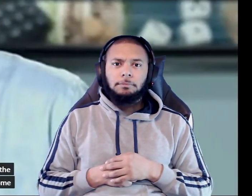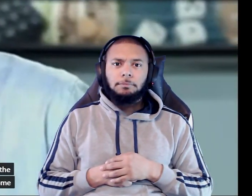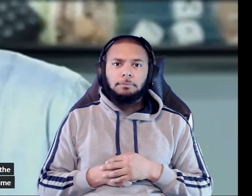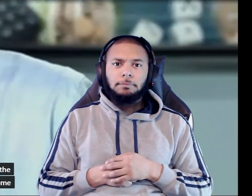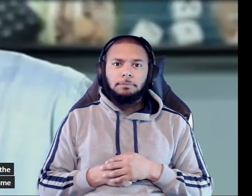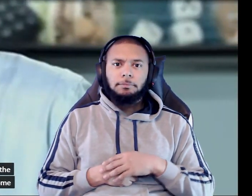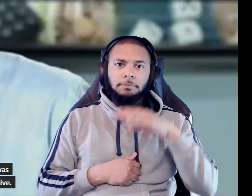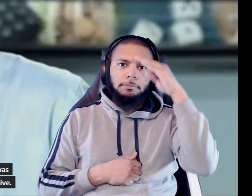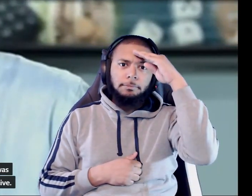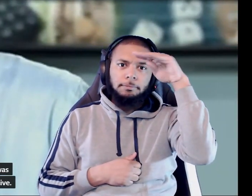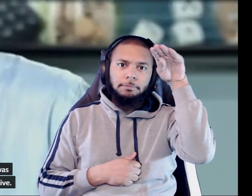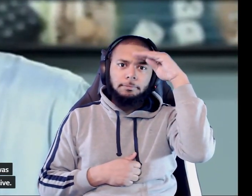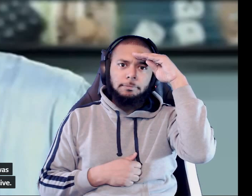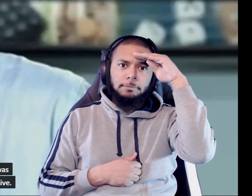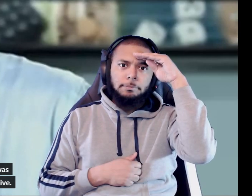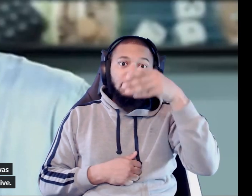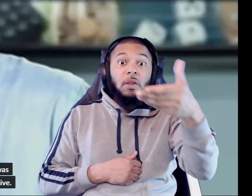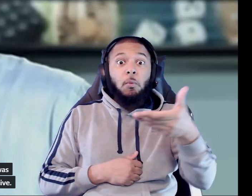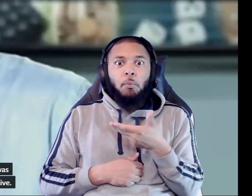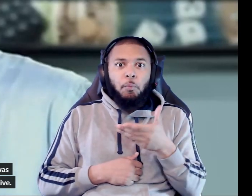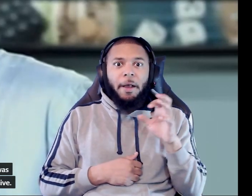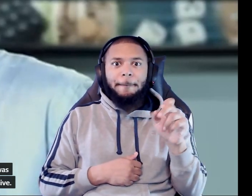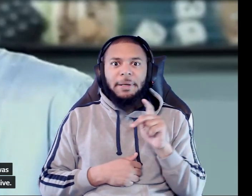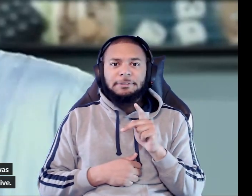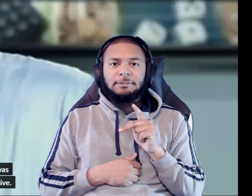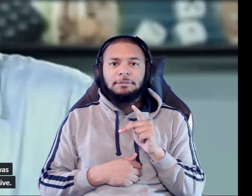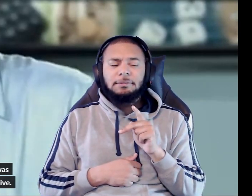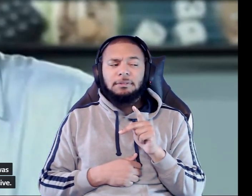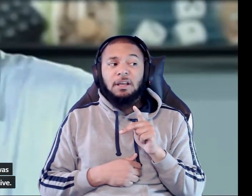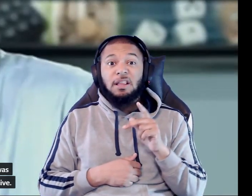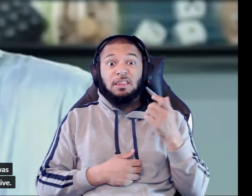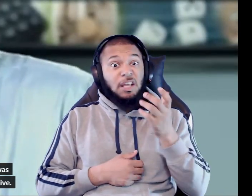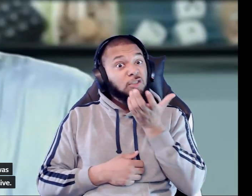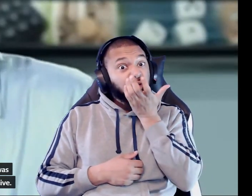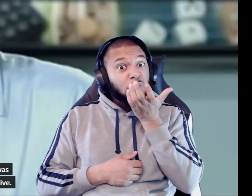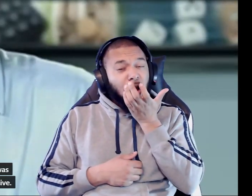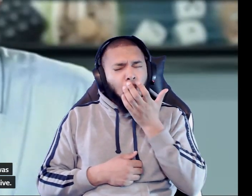Hey students, welcome back from the dealership. That was a beautiful truck,